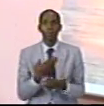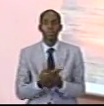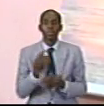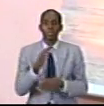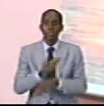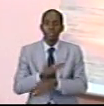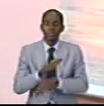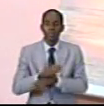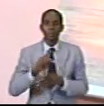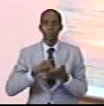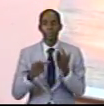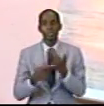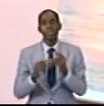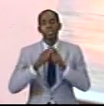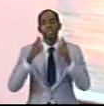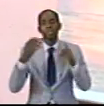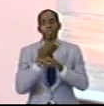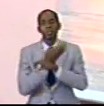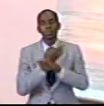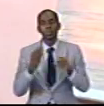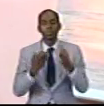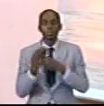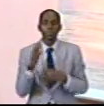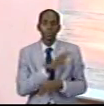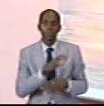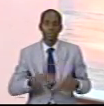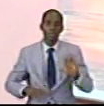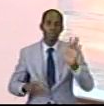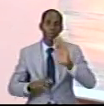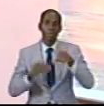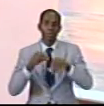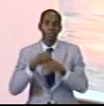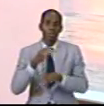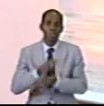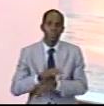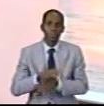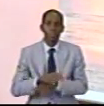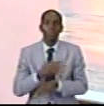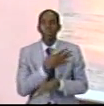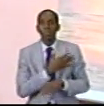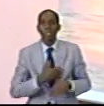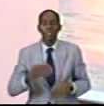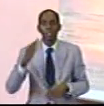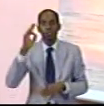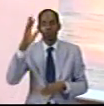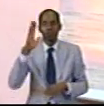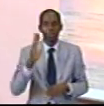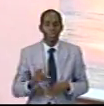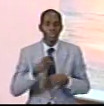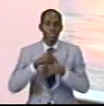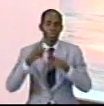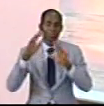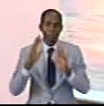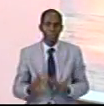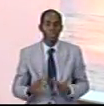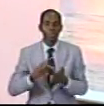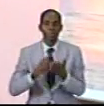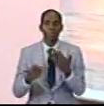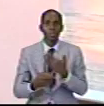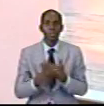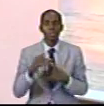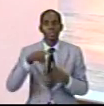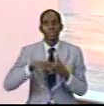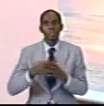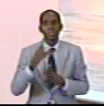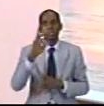supernatural freedom through Christ, by 5 o'clock in the evening. Then the excellence in life and ministry for ministers and professionals, which is